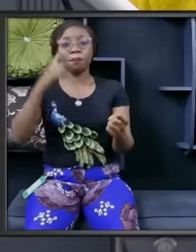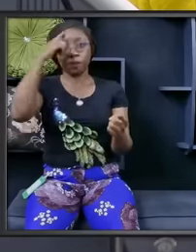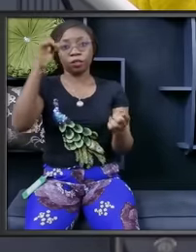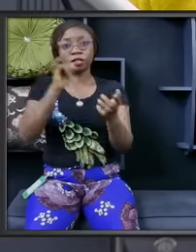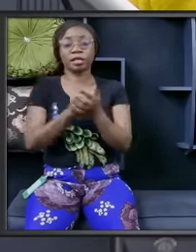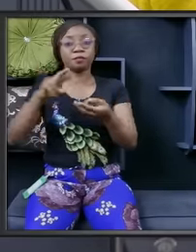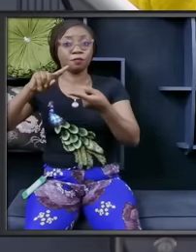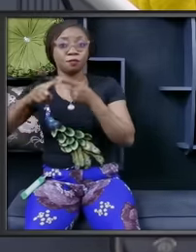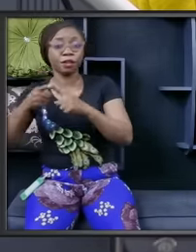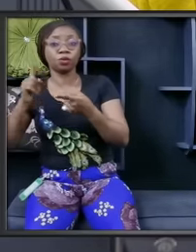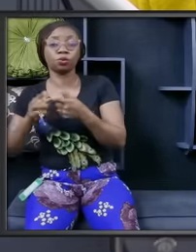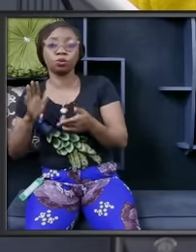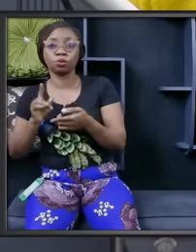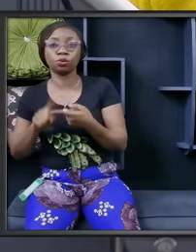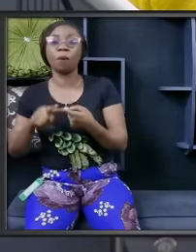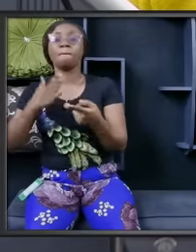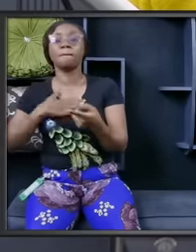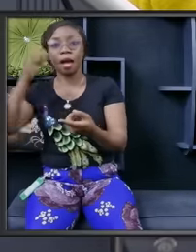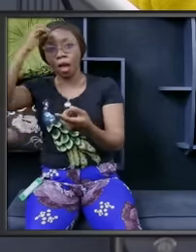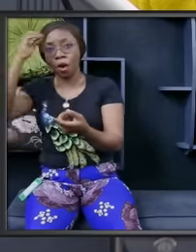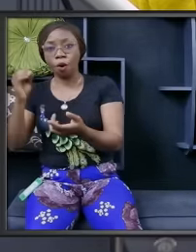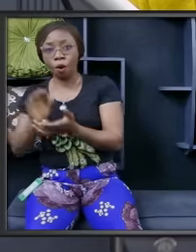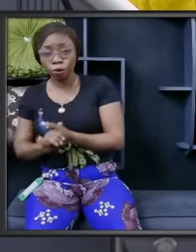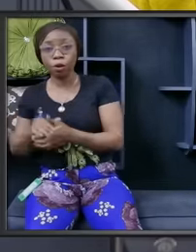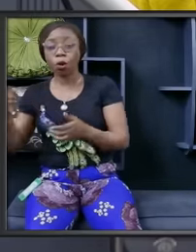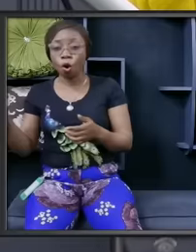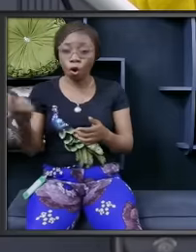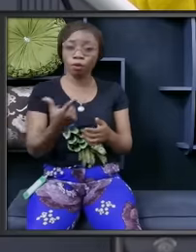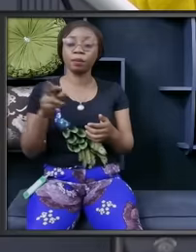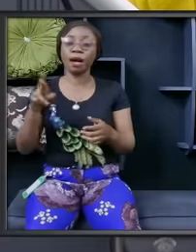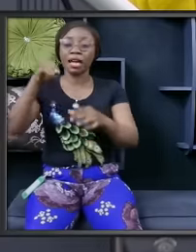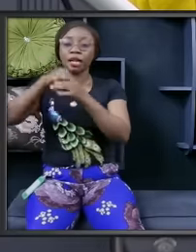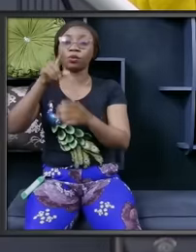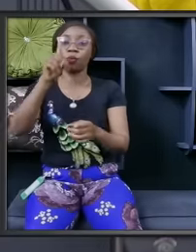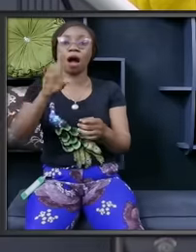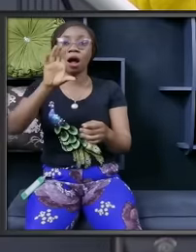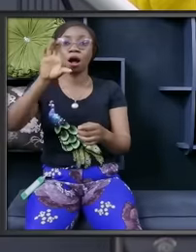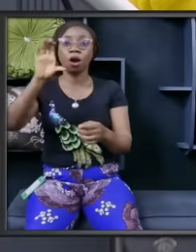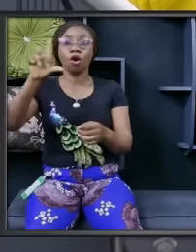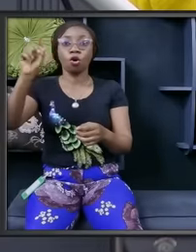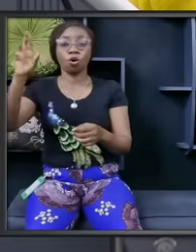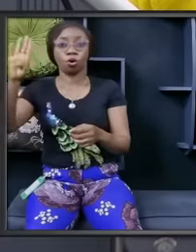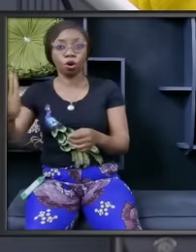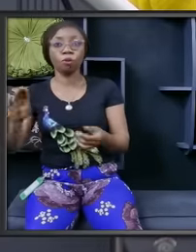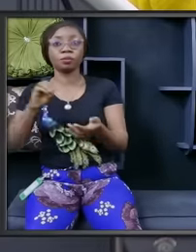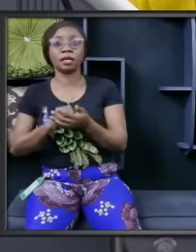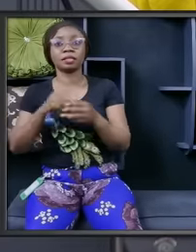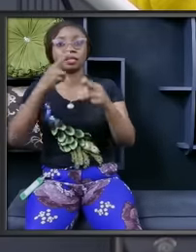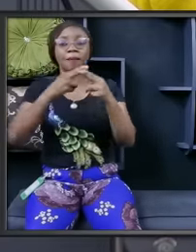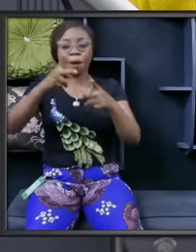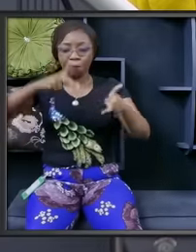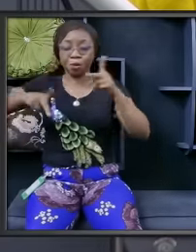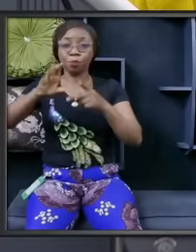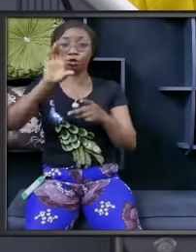my husband, now friend to Dr. Brown. Mm. All of them belong to one club, where then they call People's Club for Abakliki.